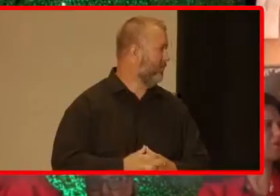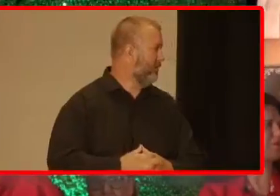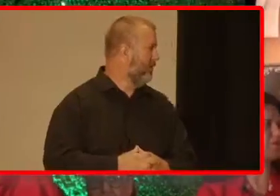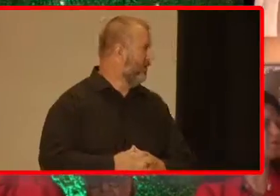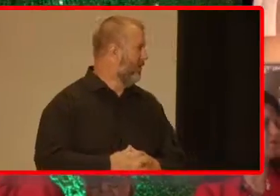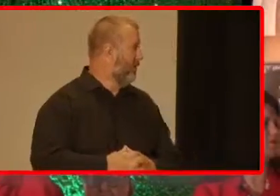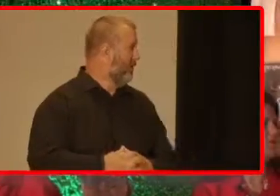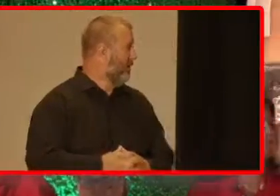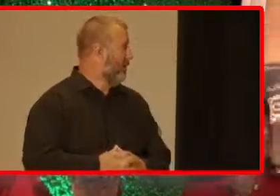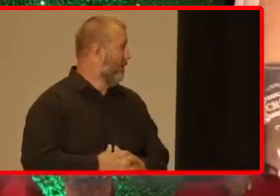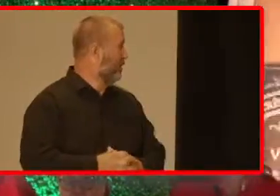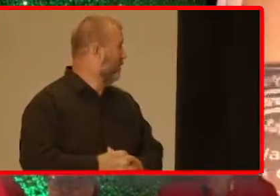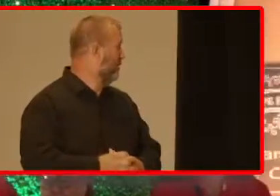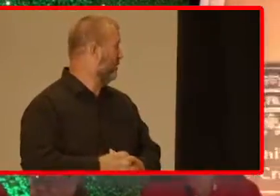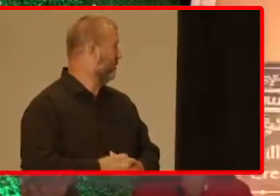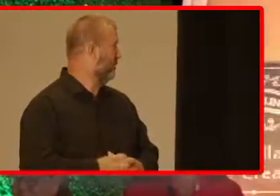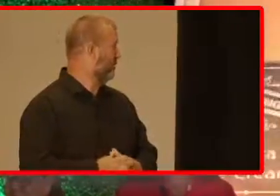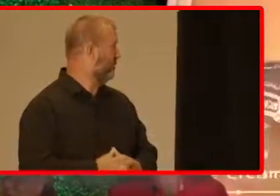What's that?